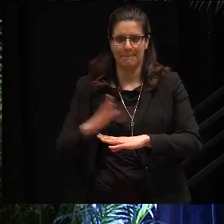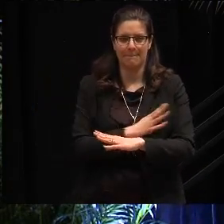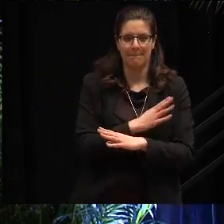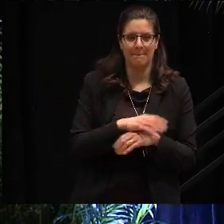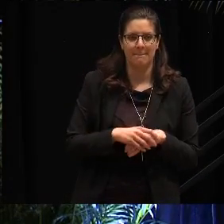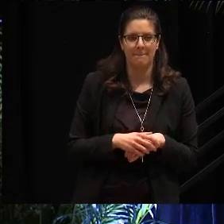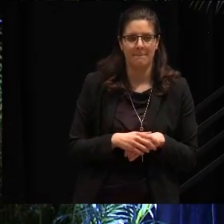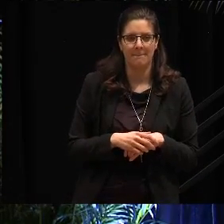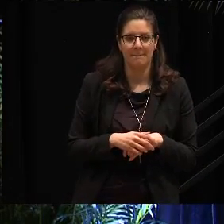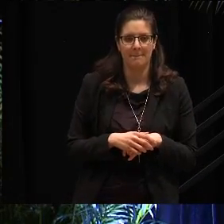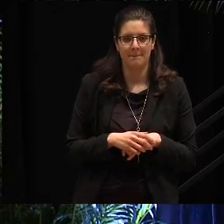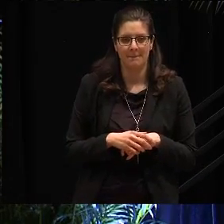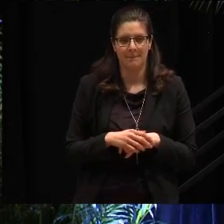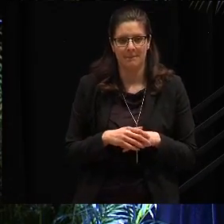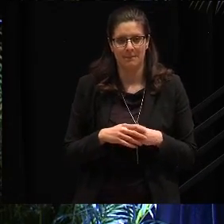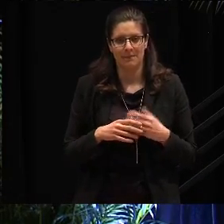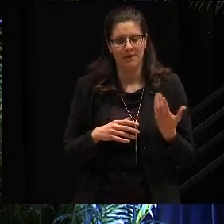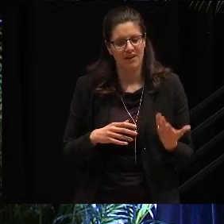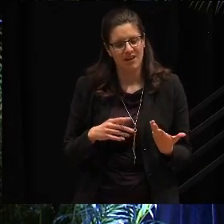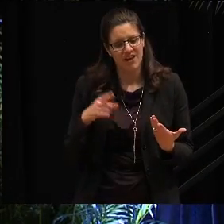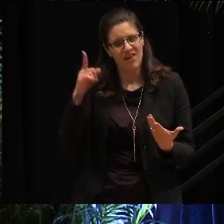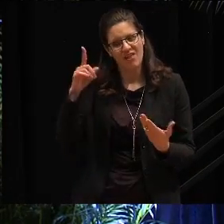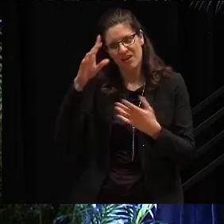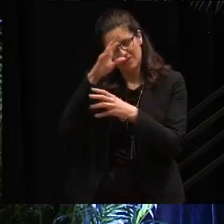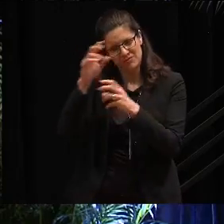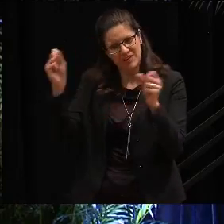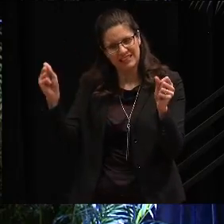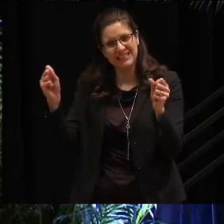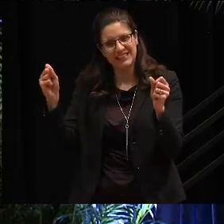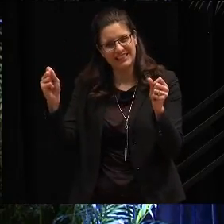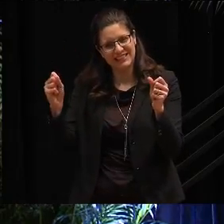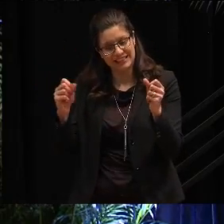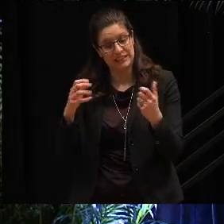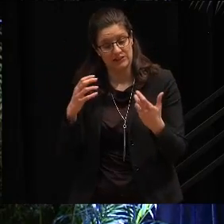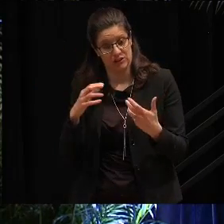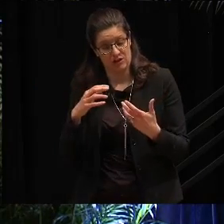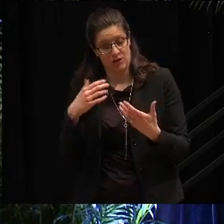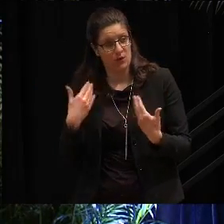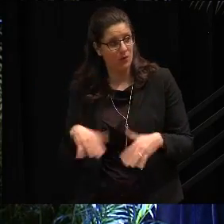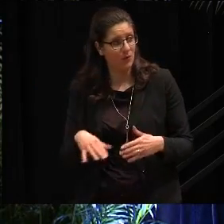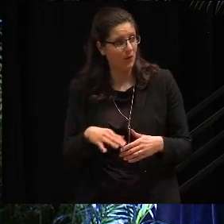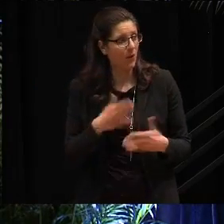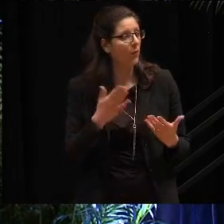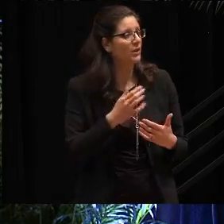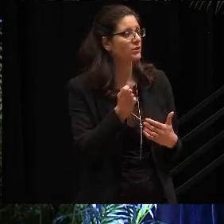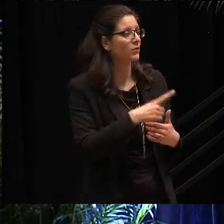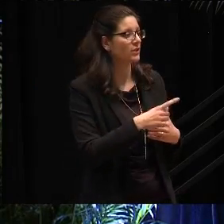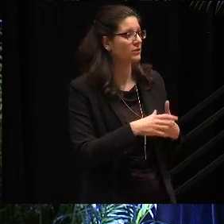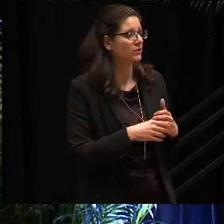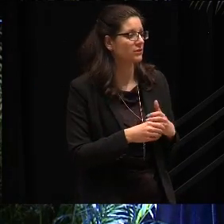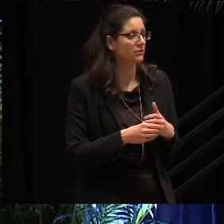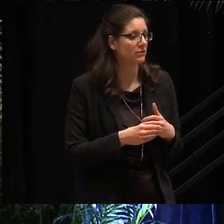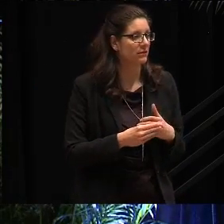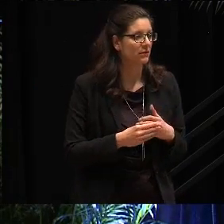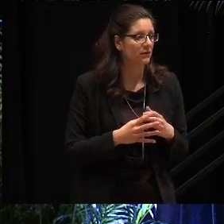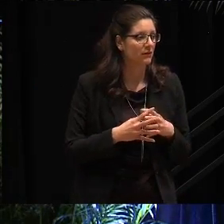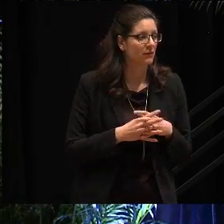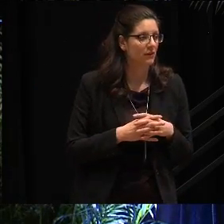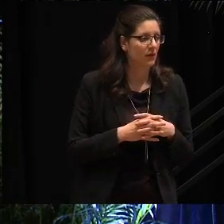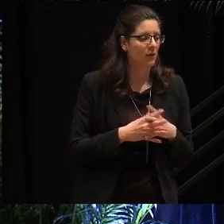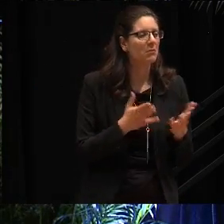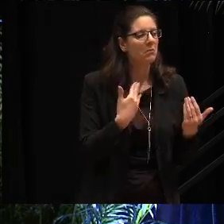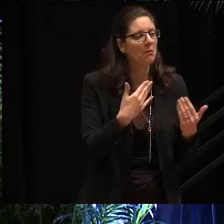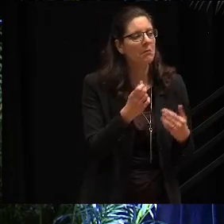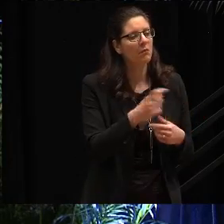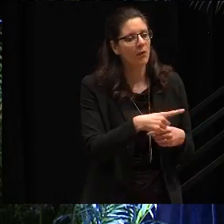is besides being remarkably racist. Sir, do you have a question? Yes, I do. Okay, please give us your